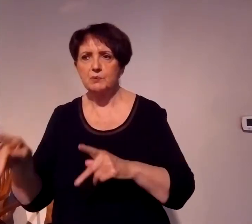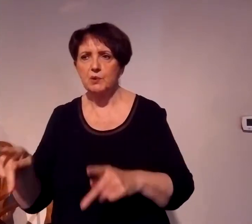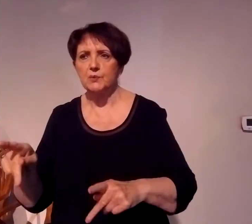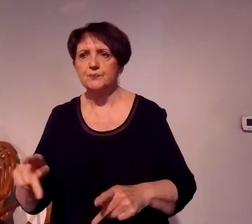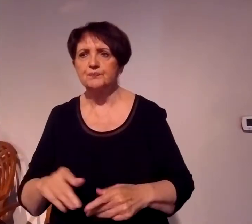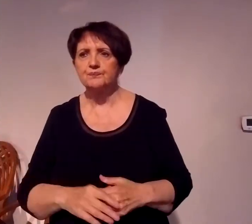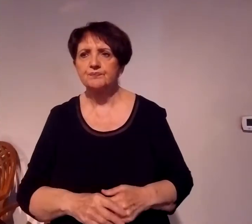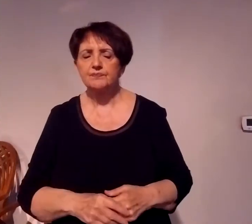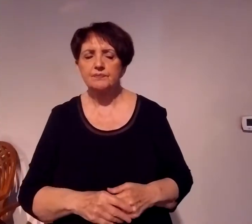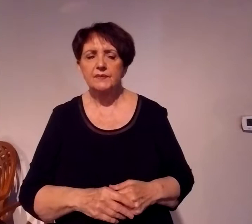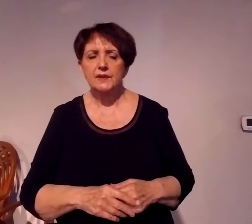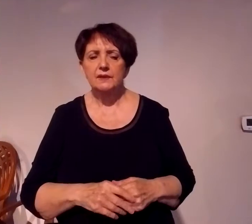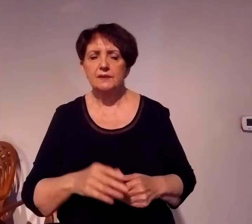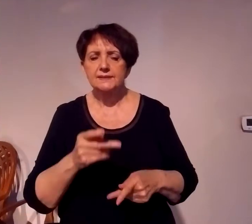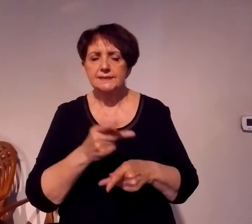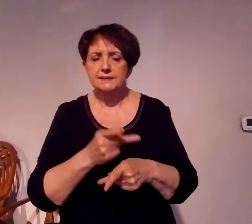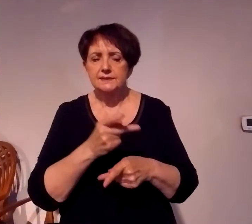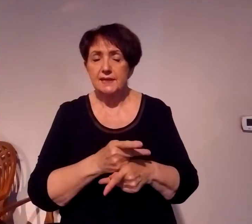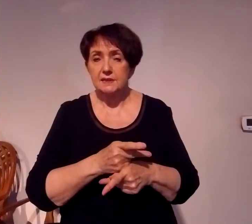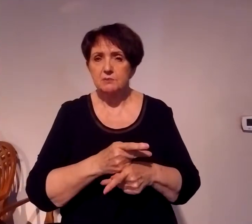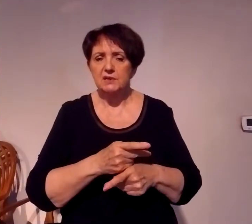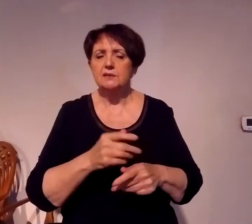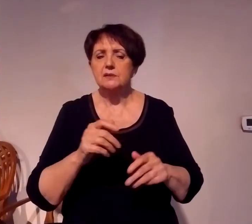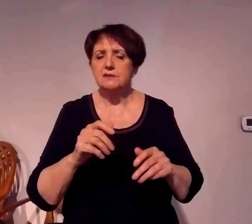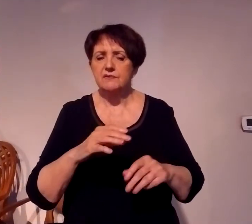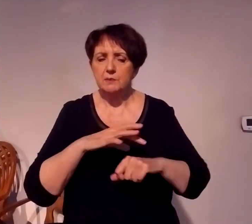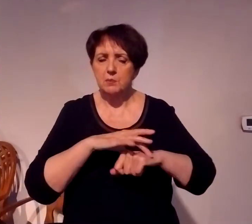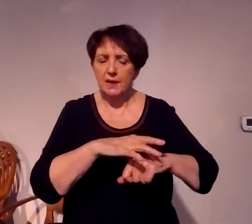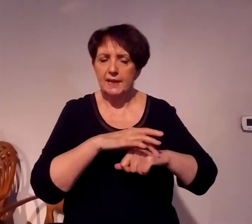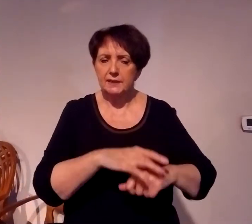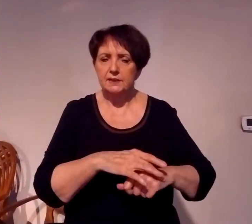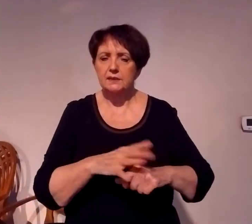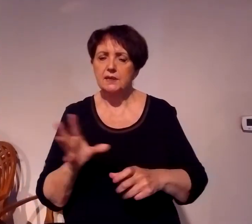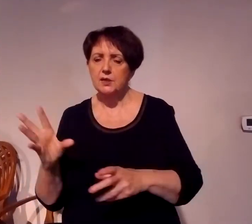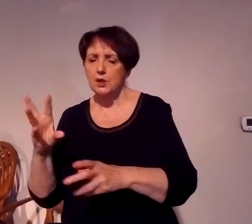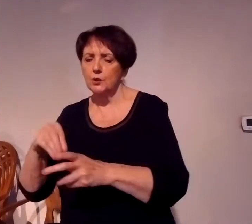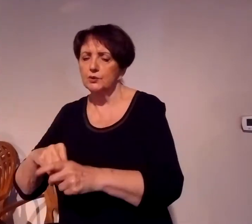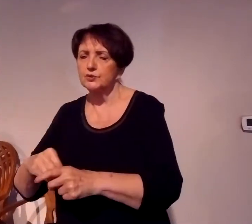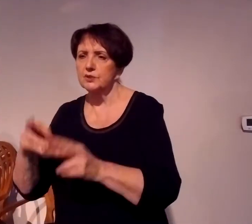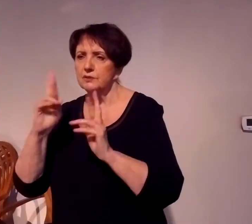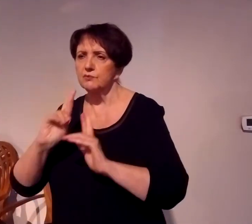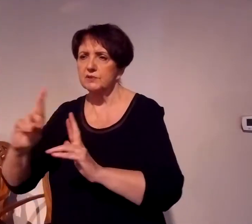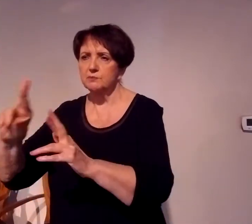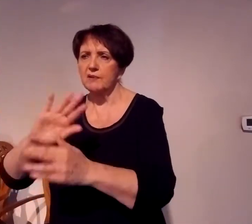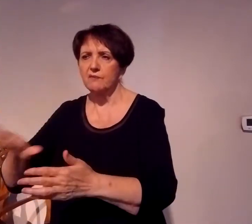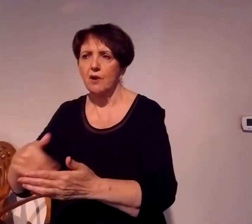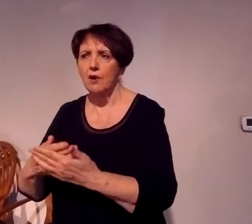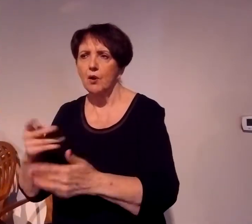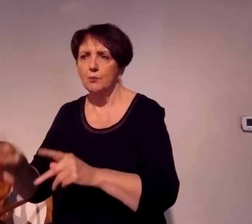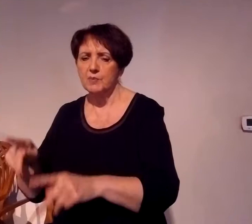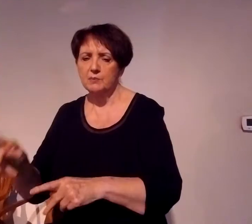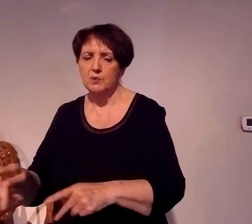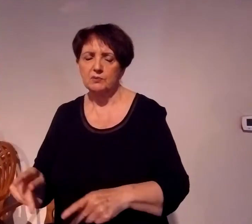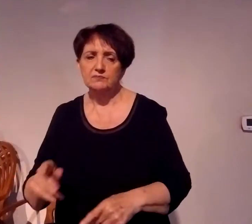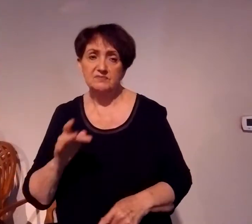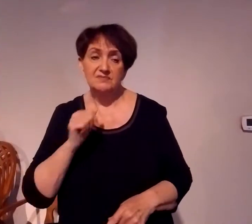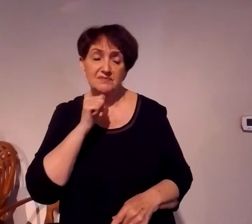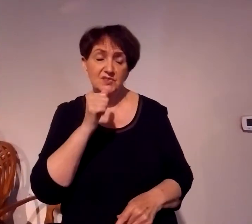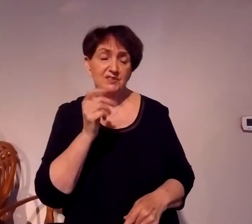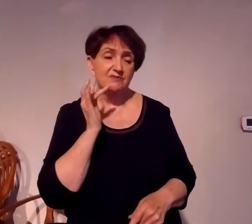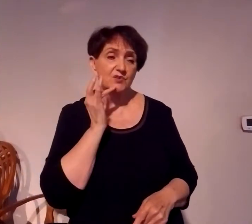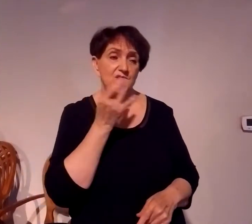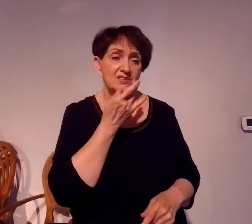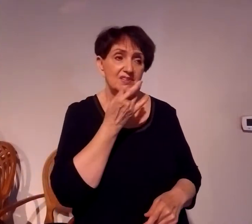Sustainability on our planet, and inclusion and respect for all people. Unfortunately, our media only hypes the